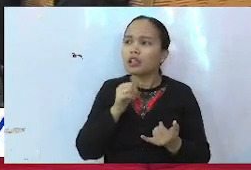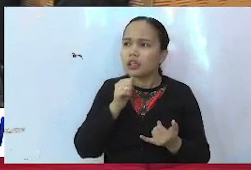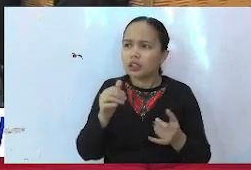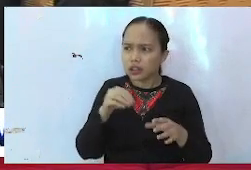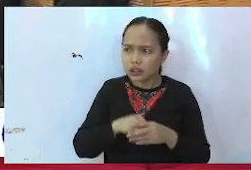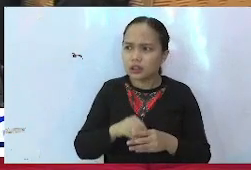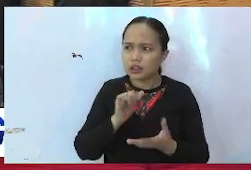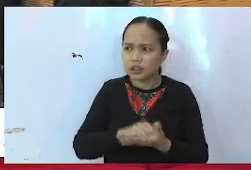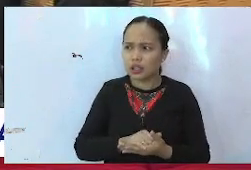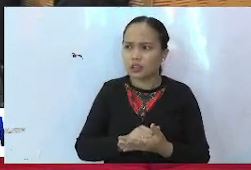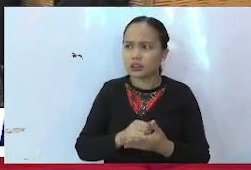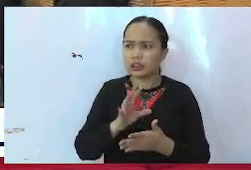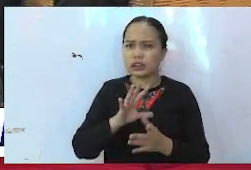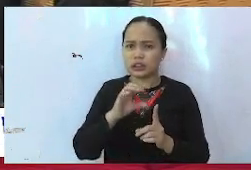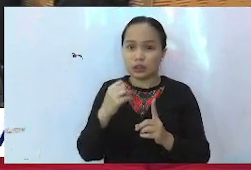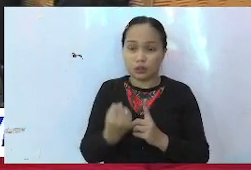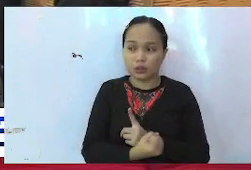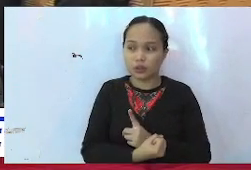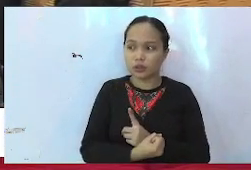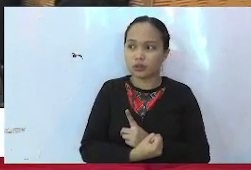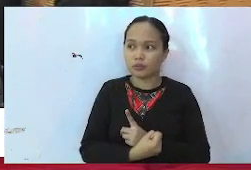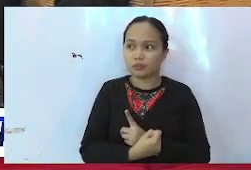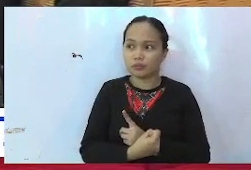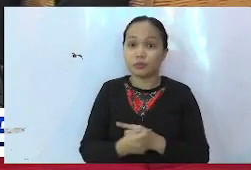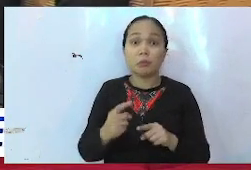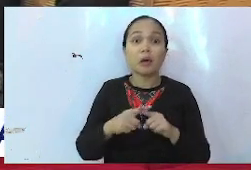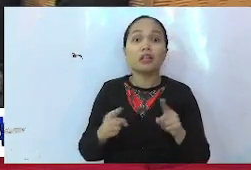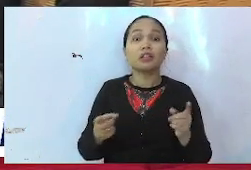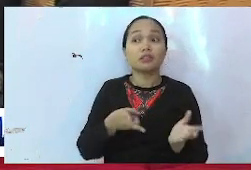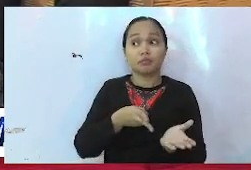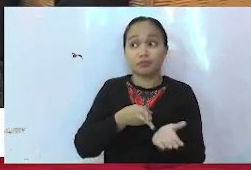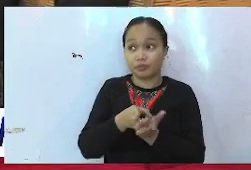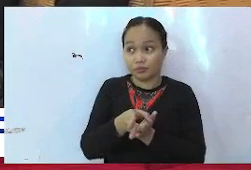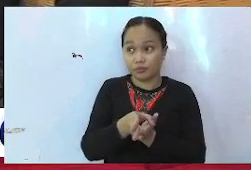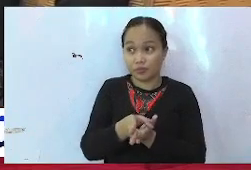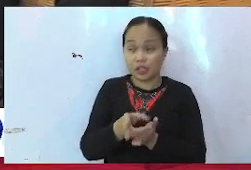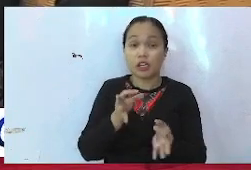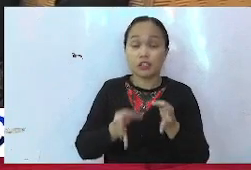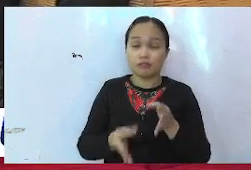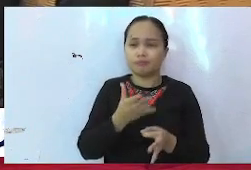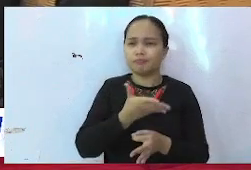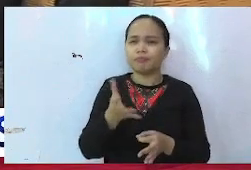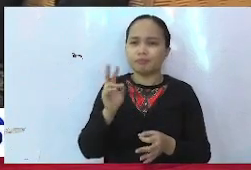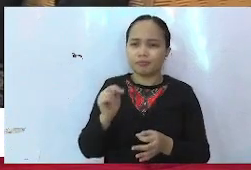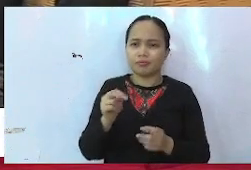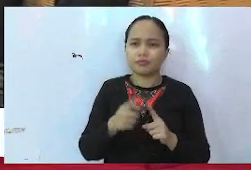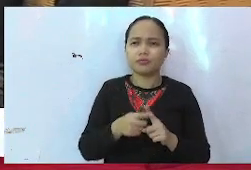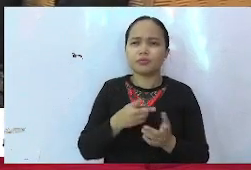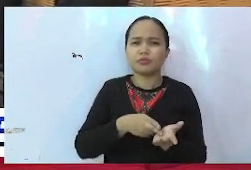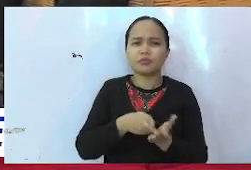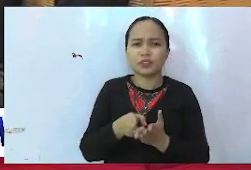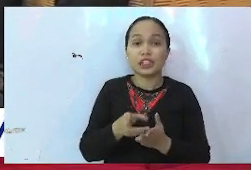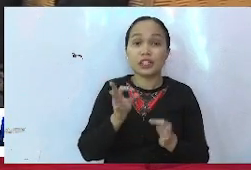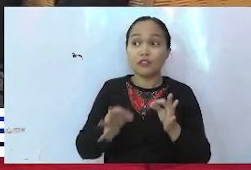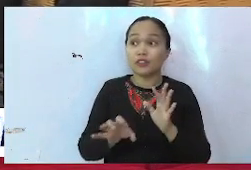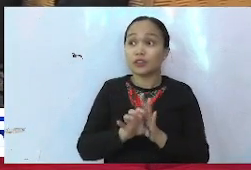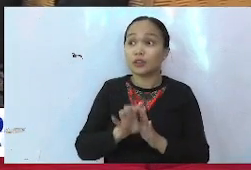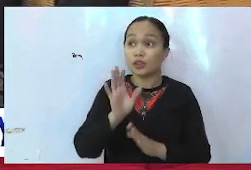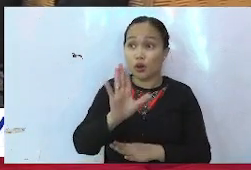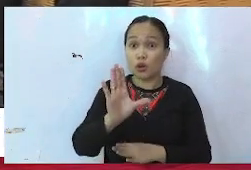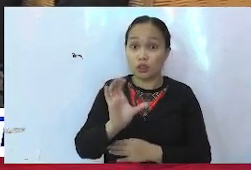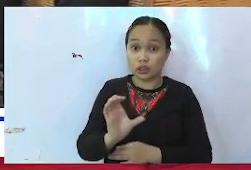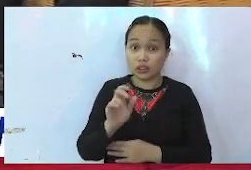You see, because if you be honest, yes. You know, you've got to be honest. If this phone right here